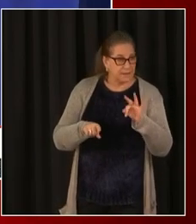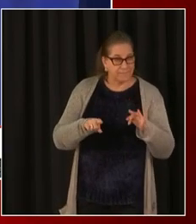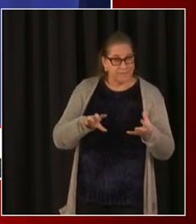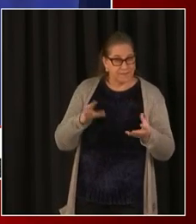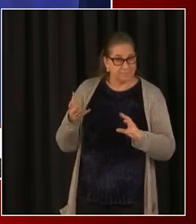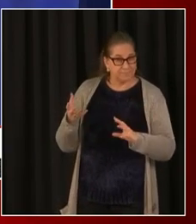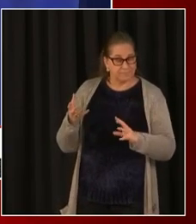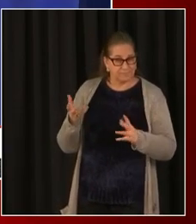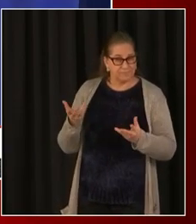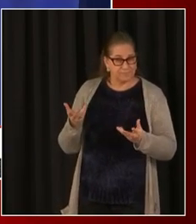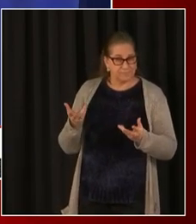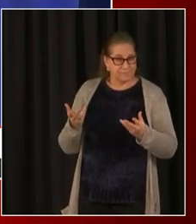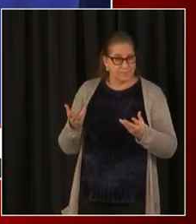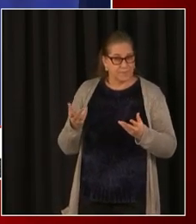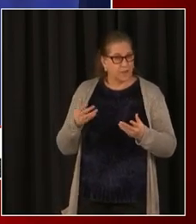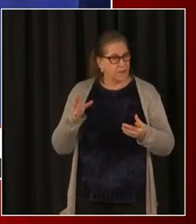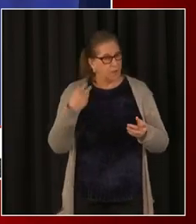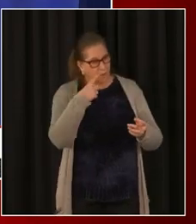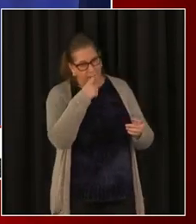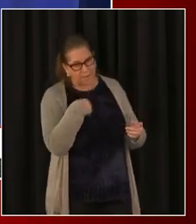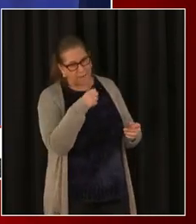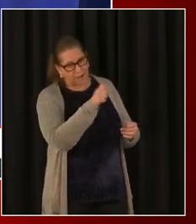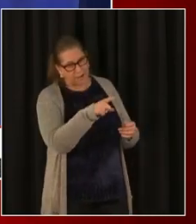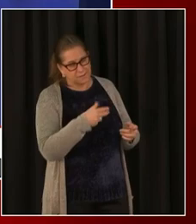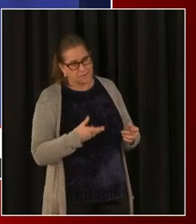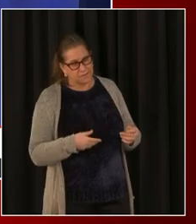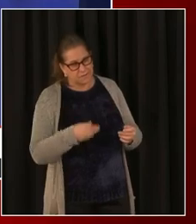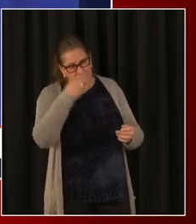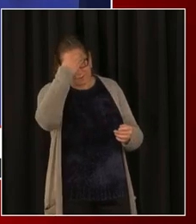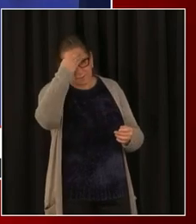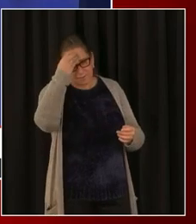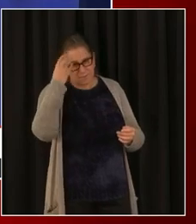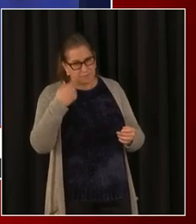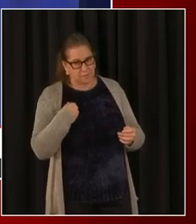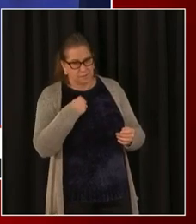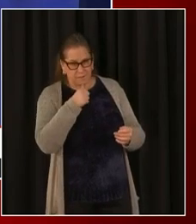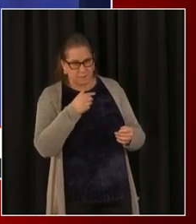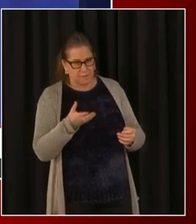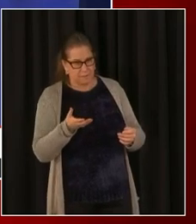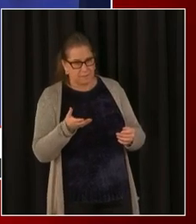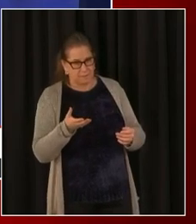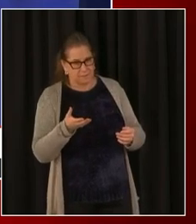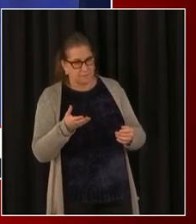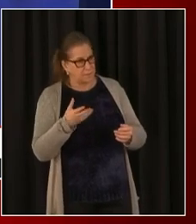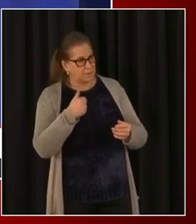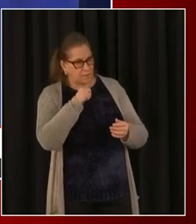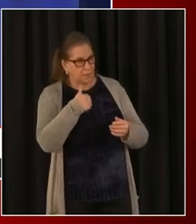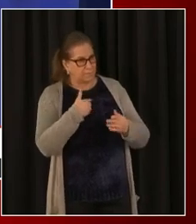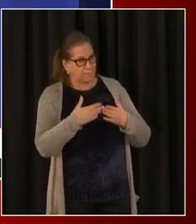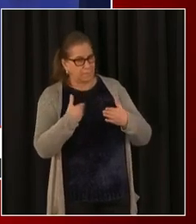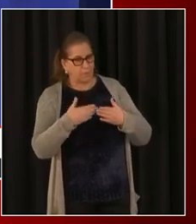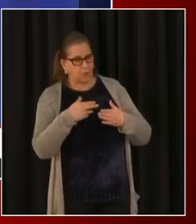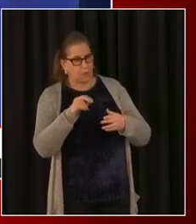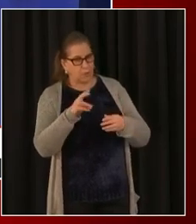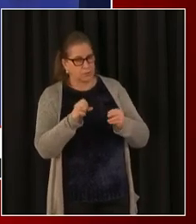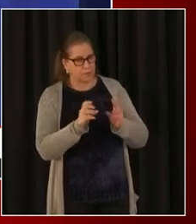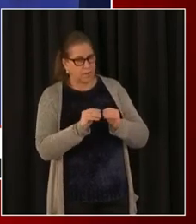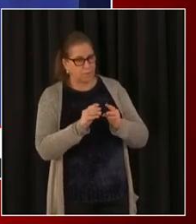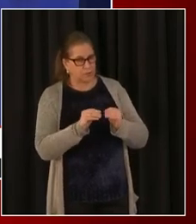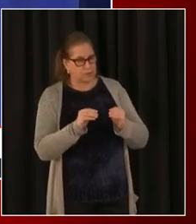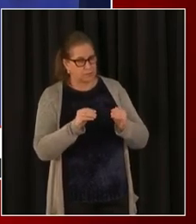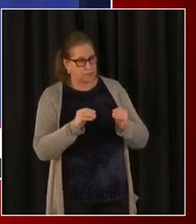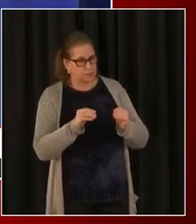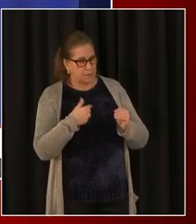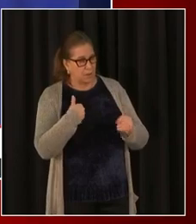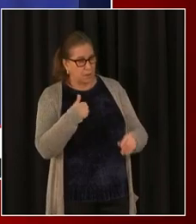may I ask if, well, I was not present at the previous news conferences following what happened at the Capitol, but I Sure. did watch. Okay. And